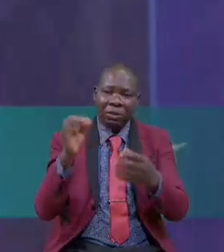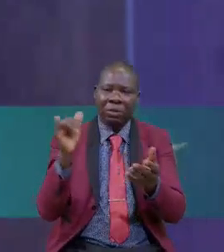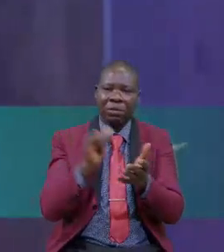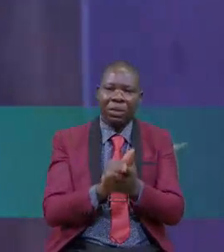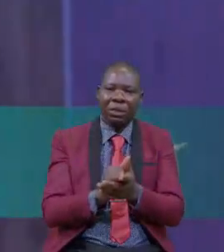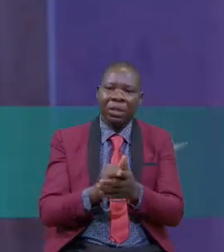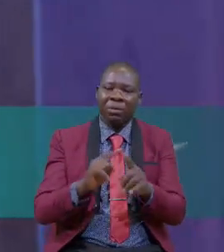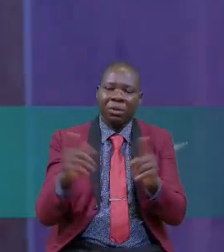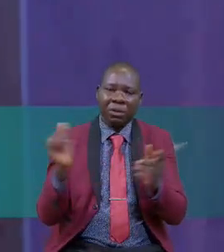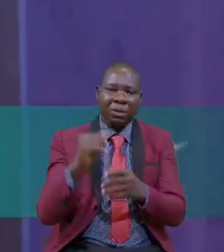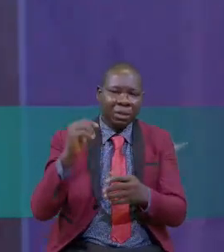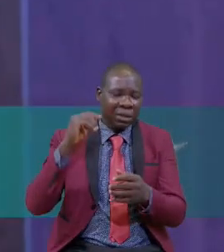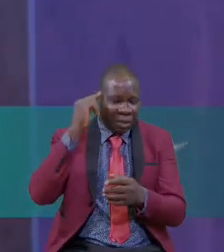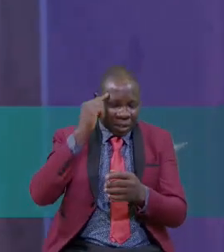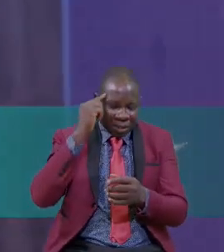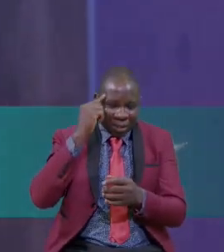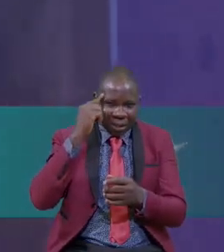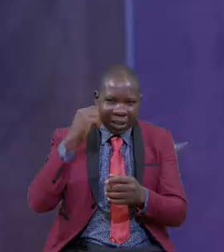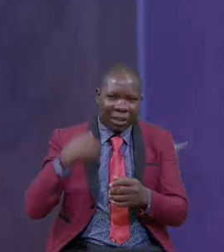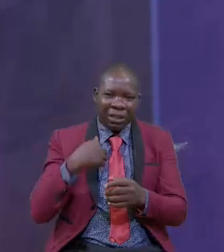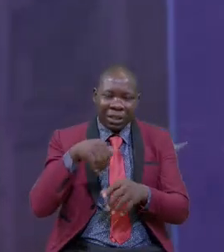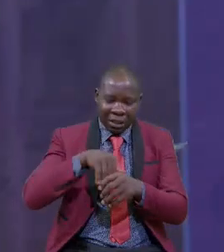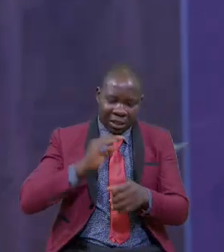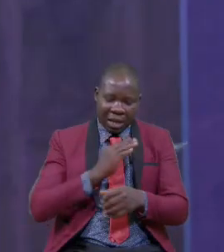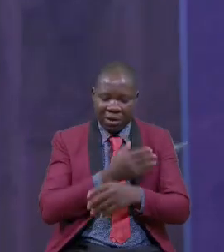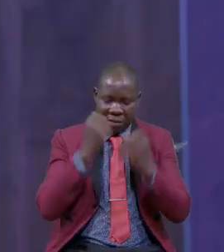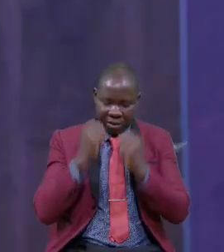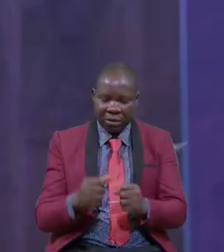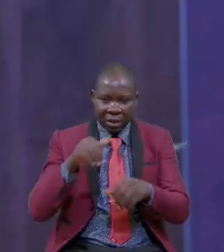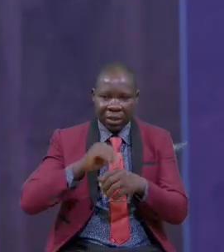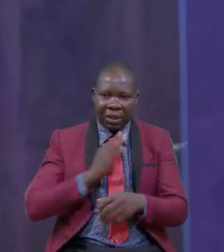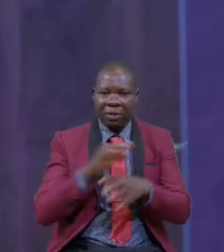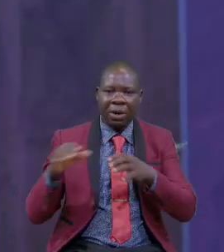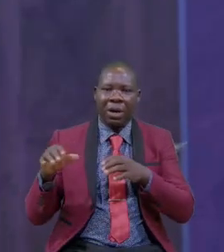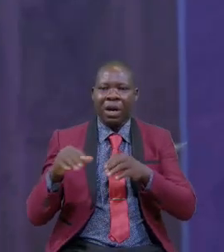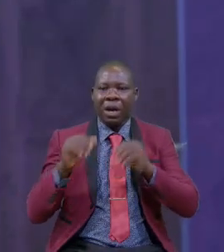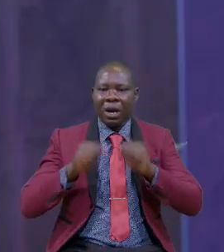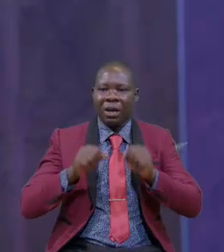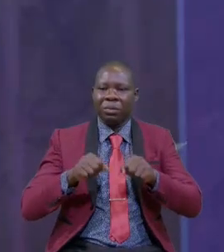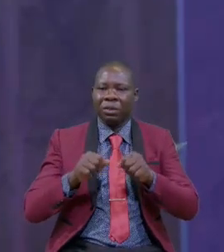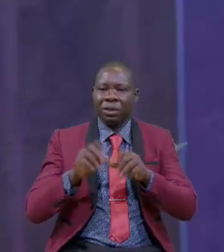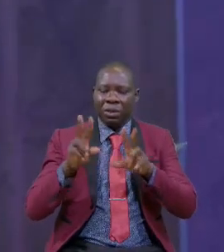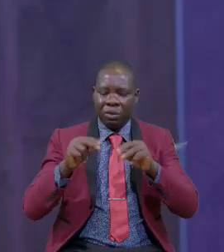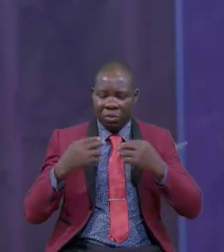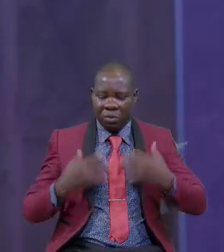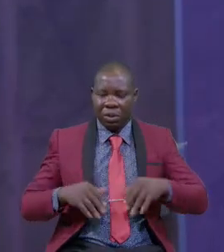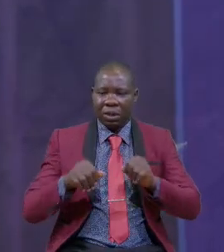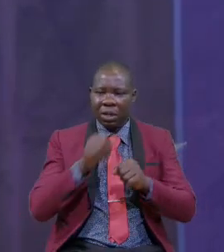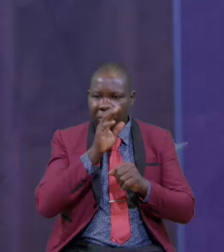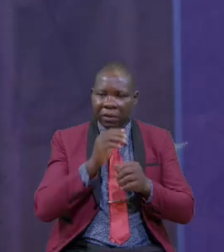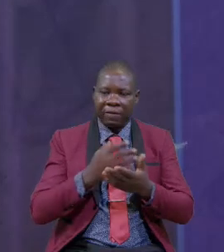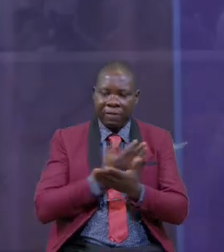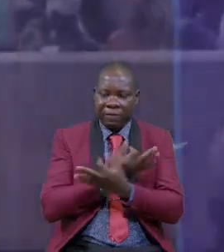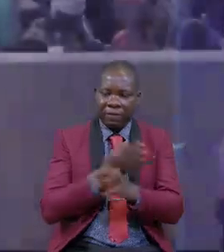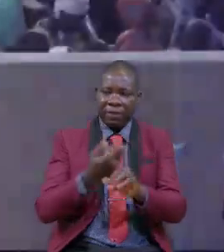strength, in our ability. Nobody can be free from sin. But by the grace of God, you